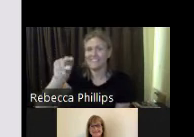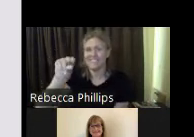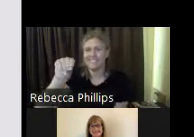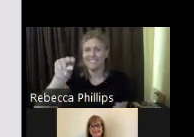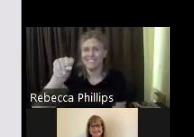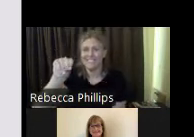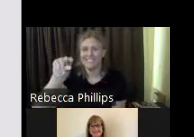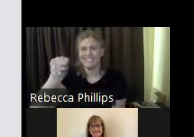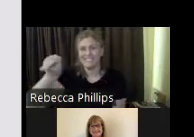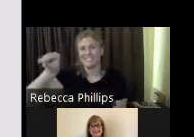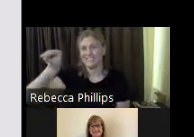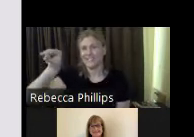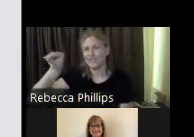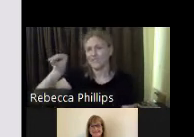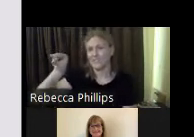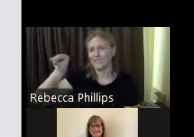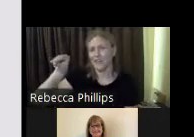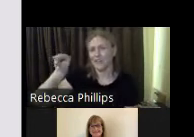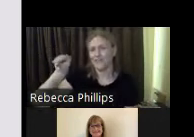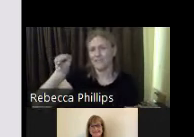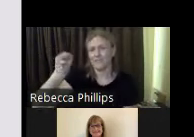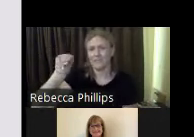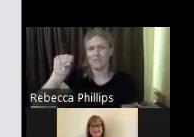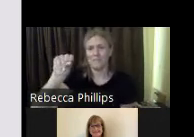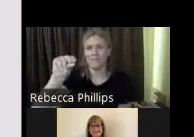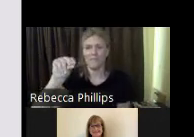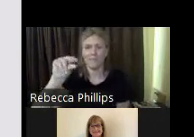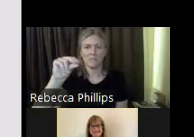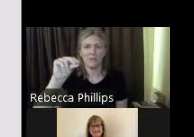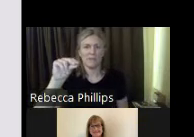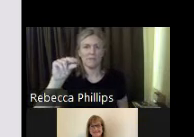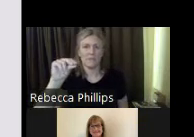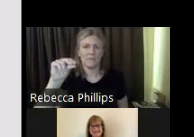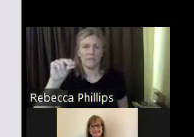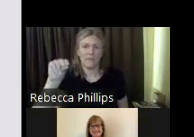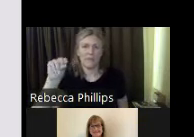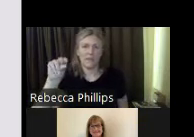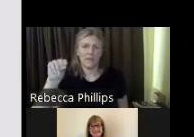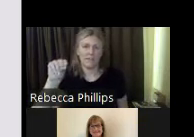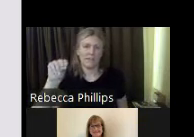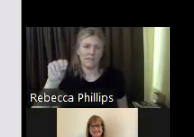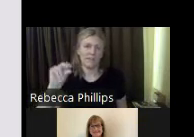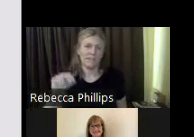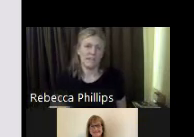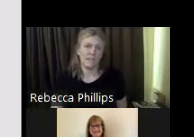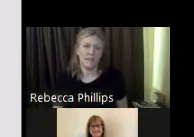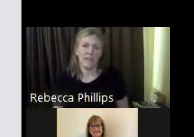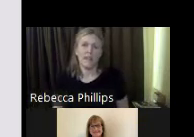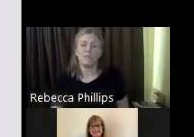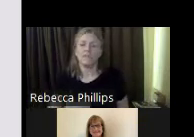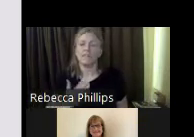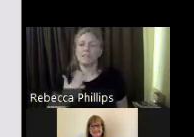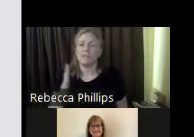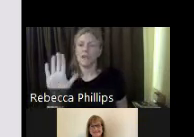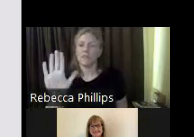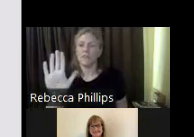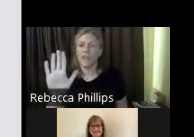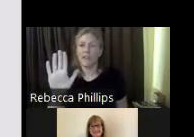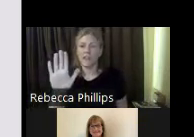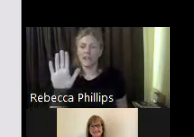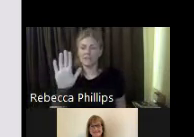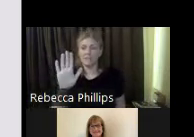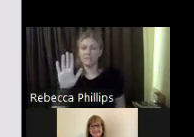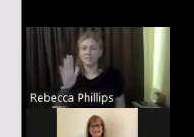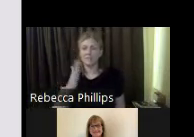no. So first, right, finger spelling originated. Please, so you have your